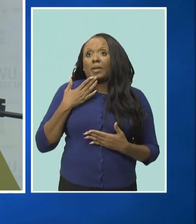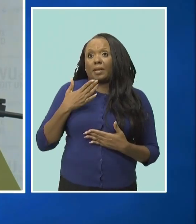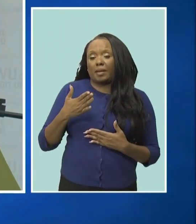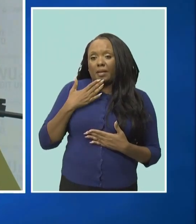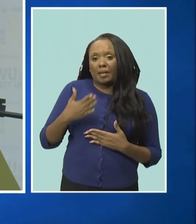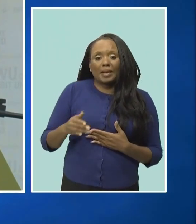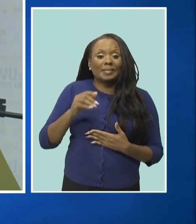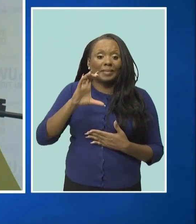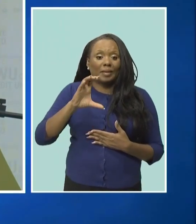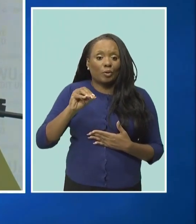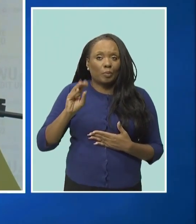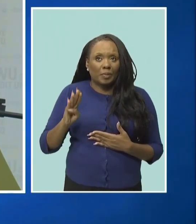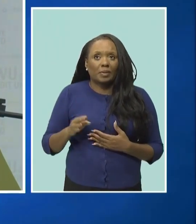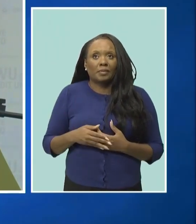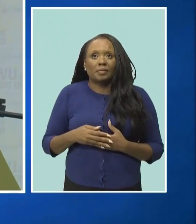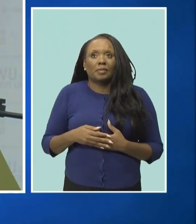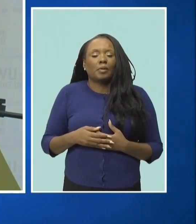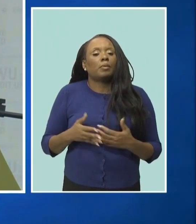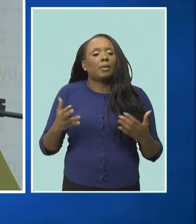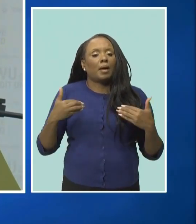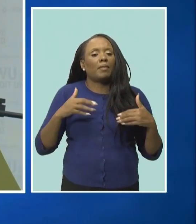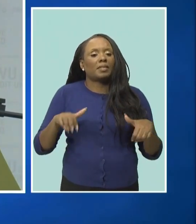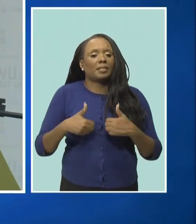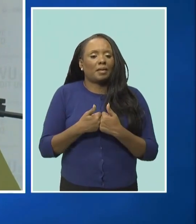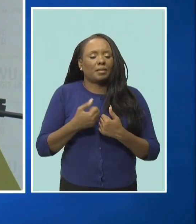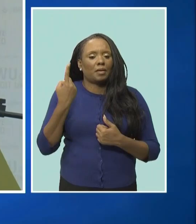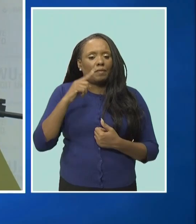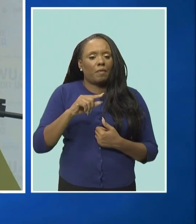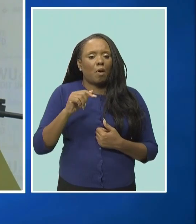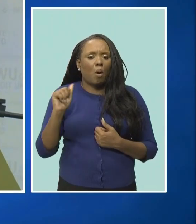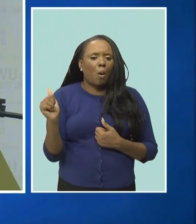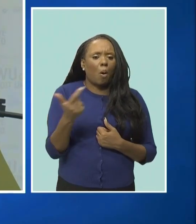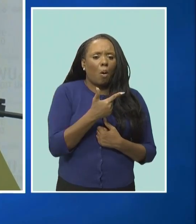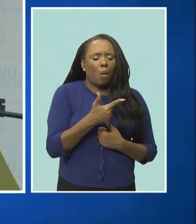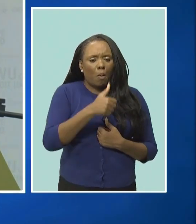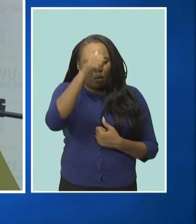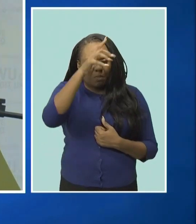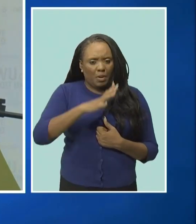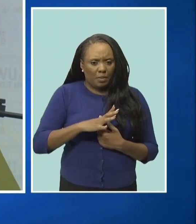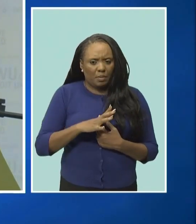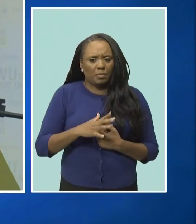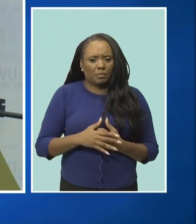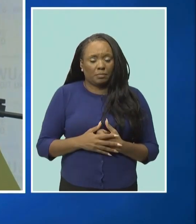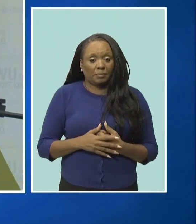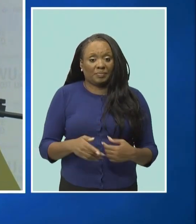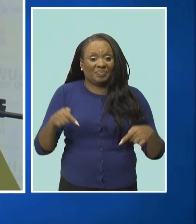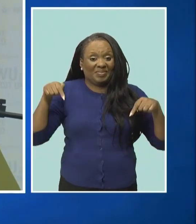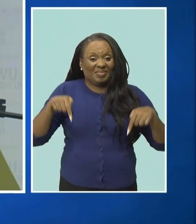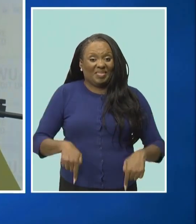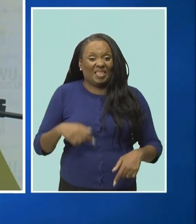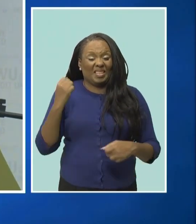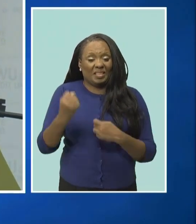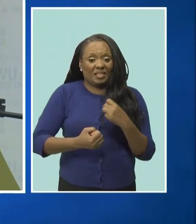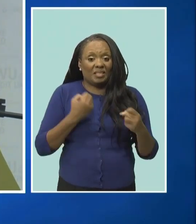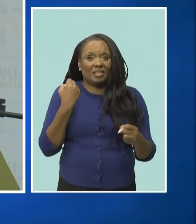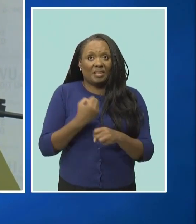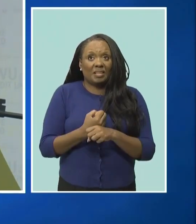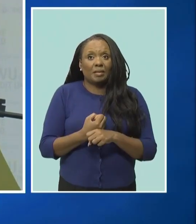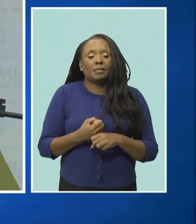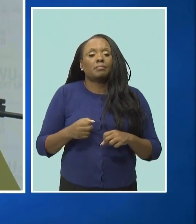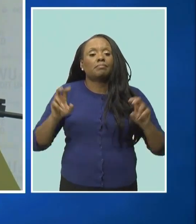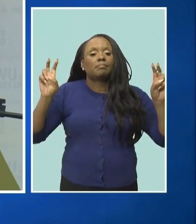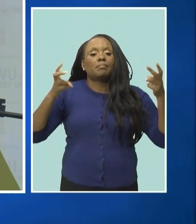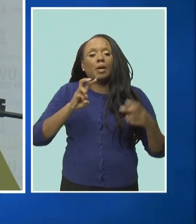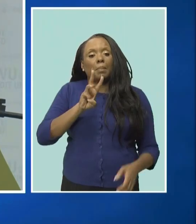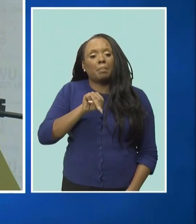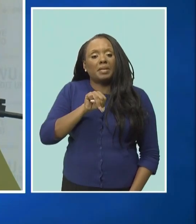Challenge, which is all males. And I am happy to report that this year, that Mr. Executive is